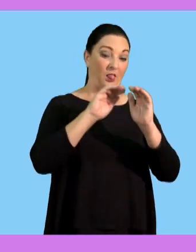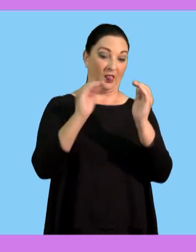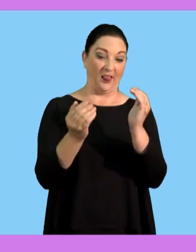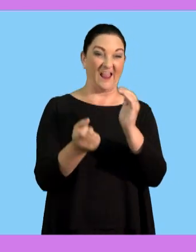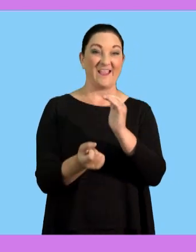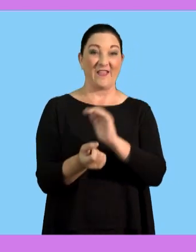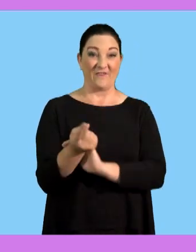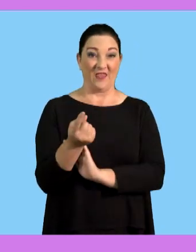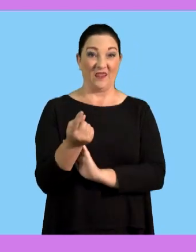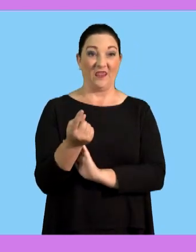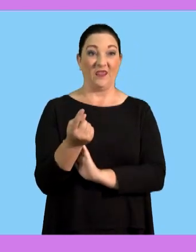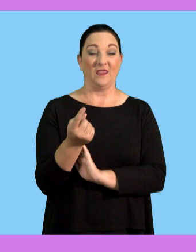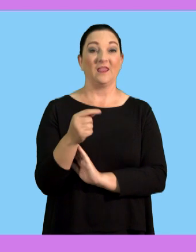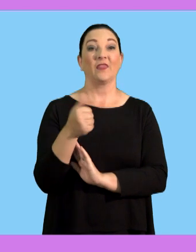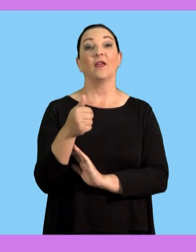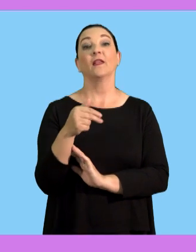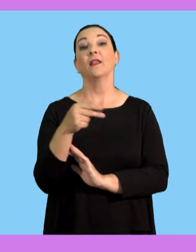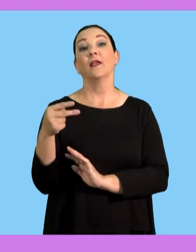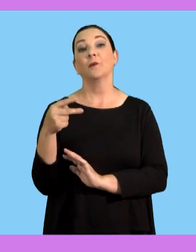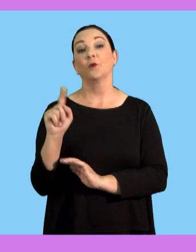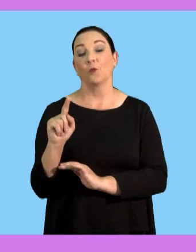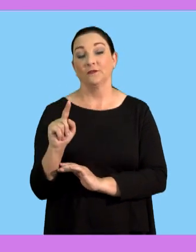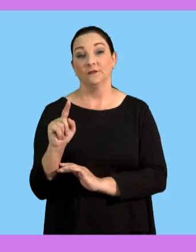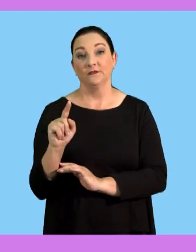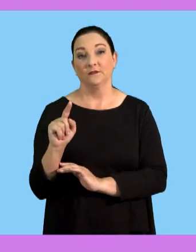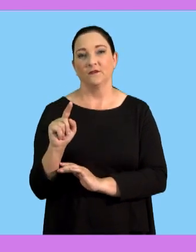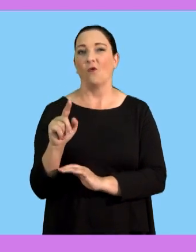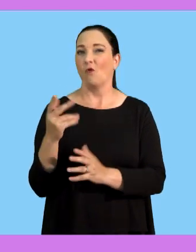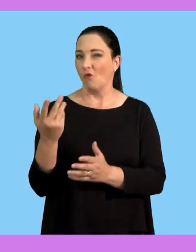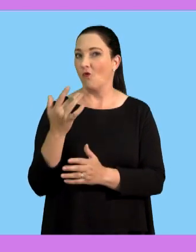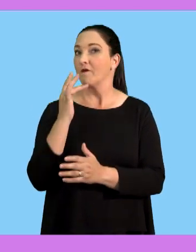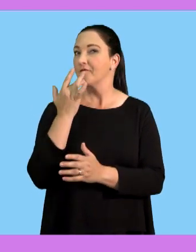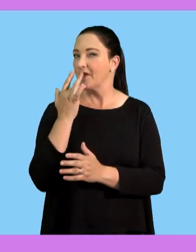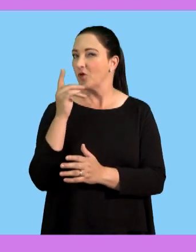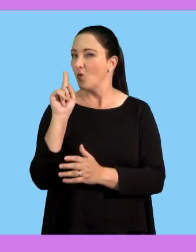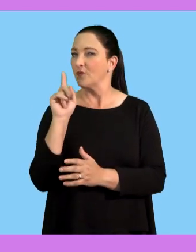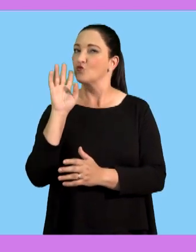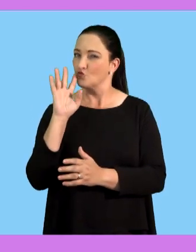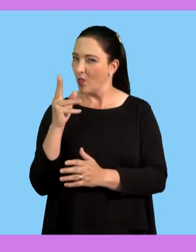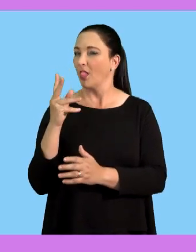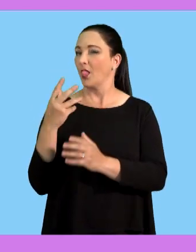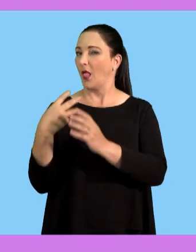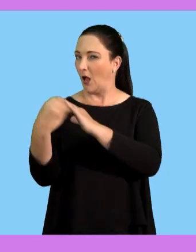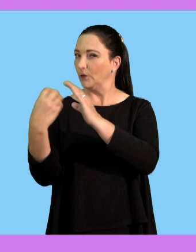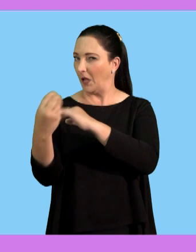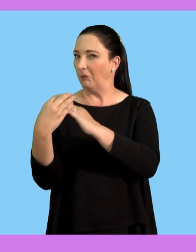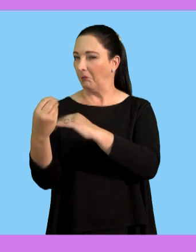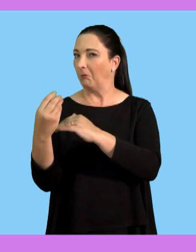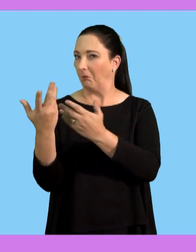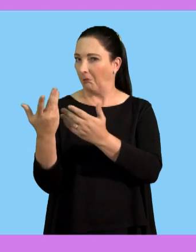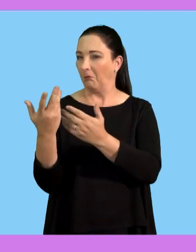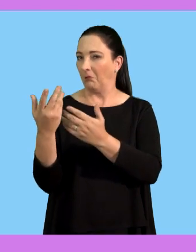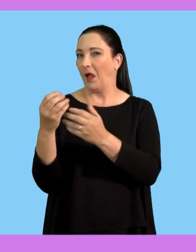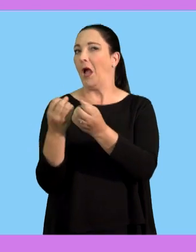event is where, what needs to happen? We get the favorable outcomes, so we say it's the amount